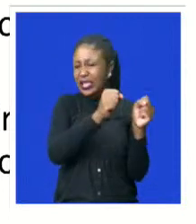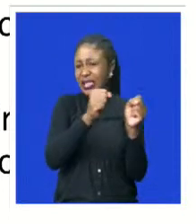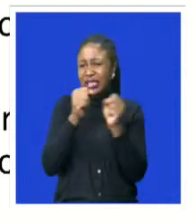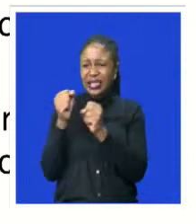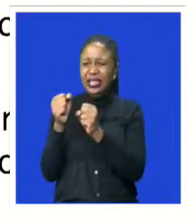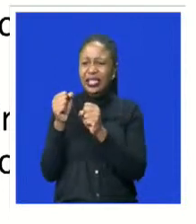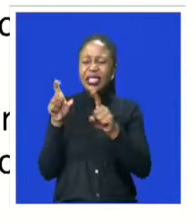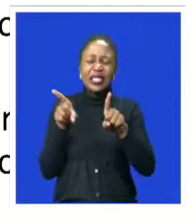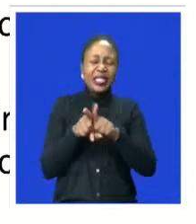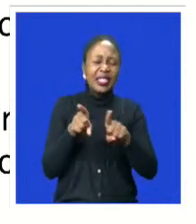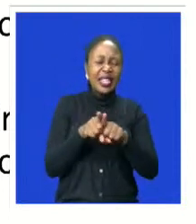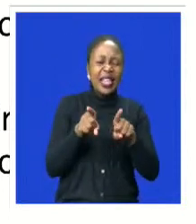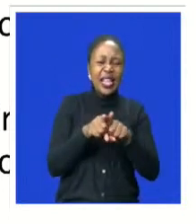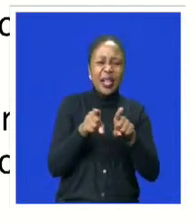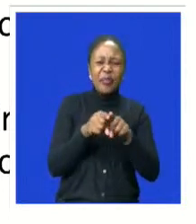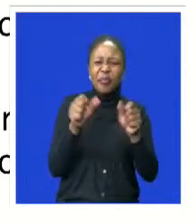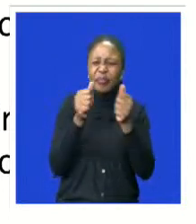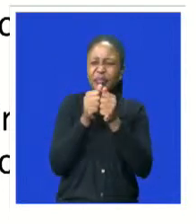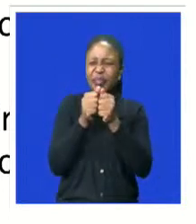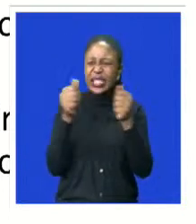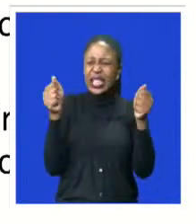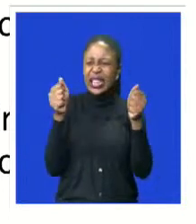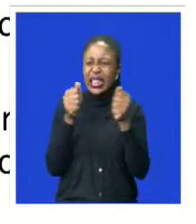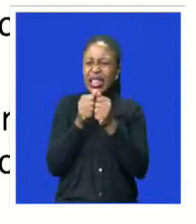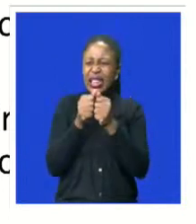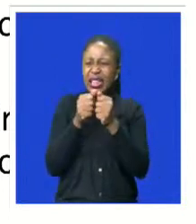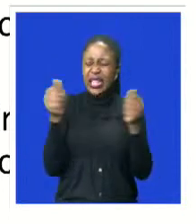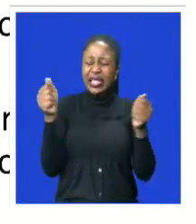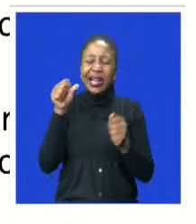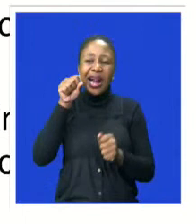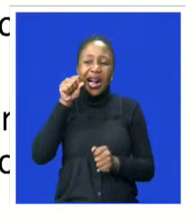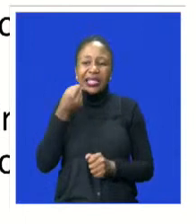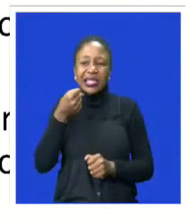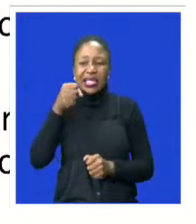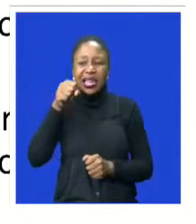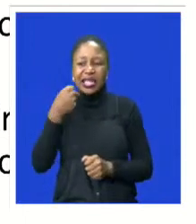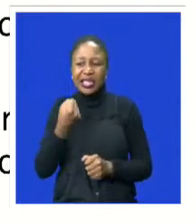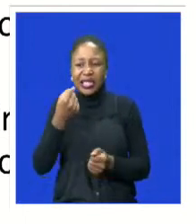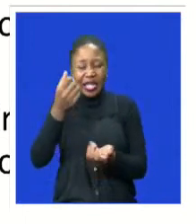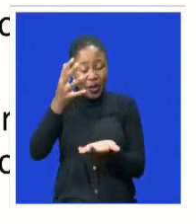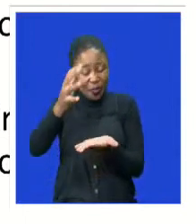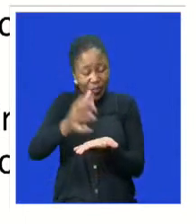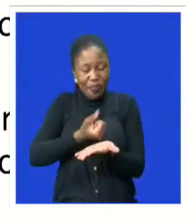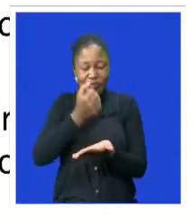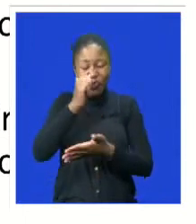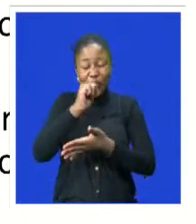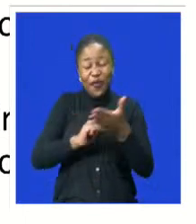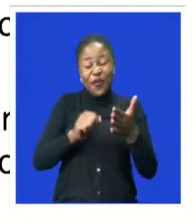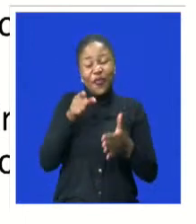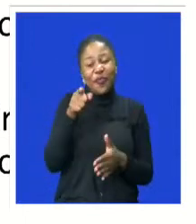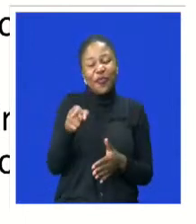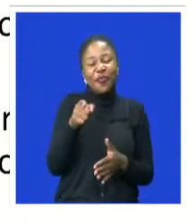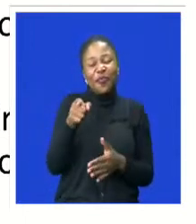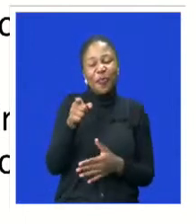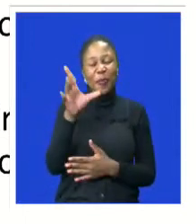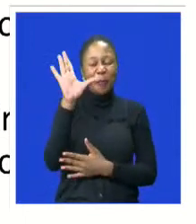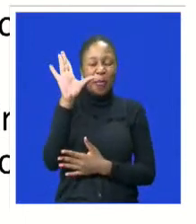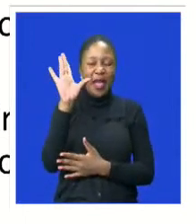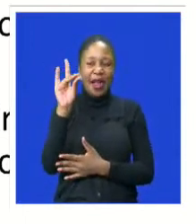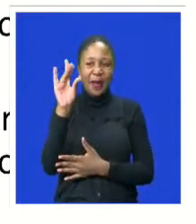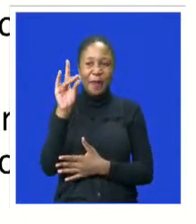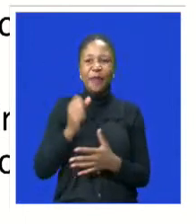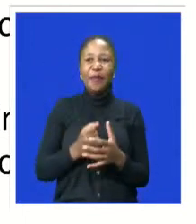bones from these animals that they have tamed. They were